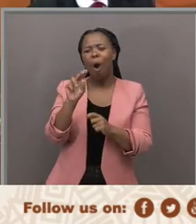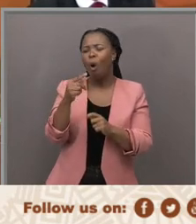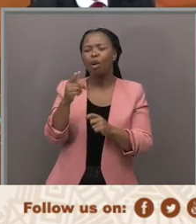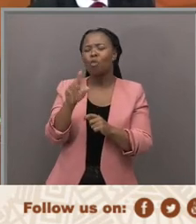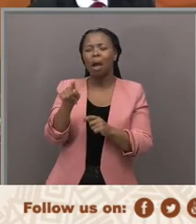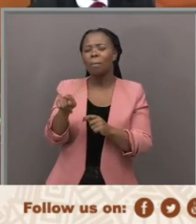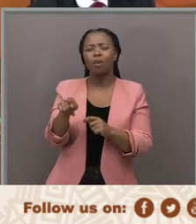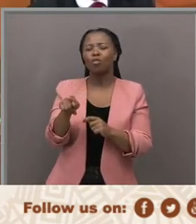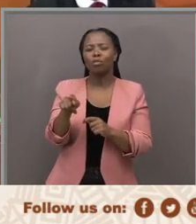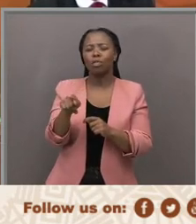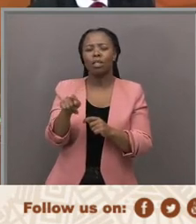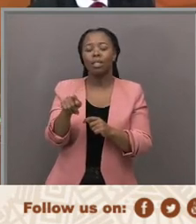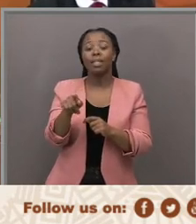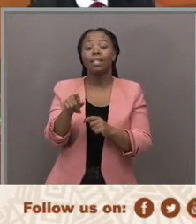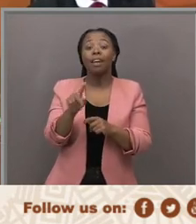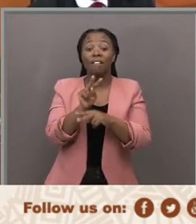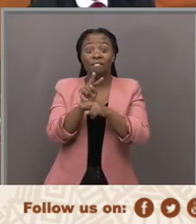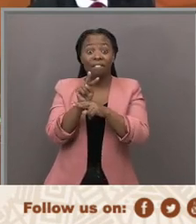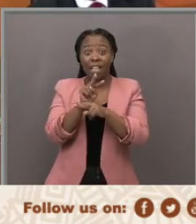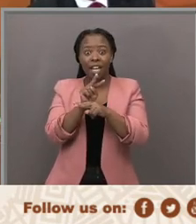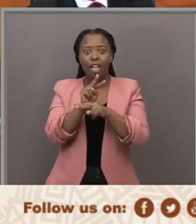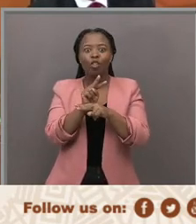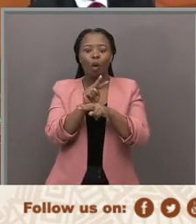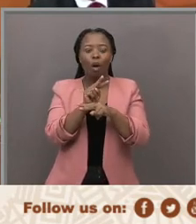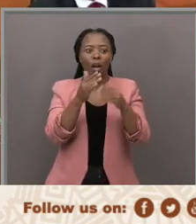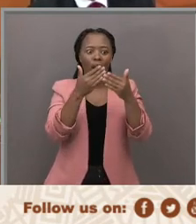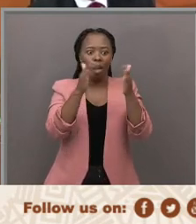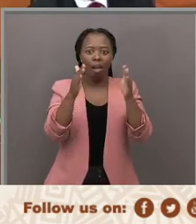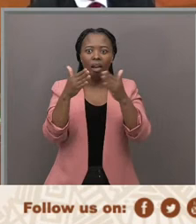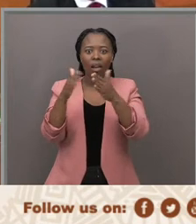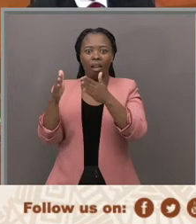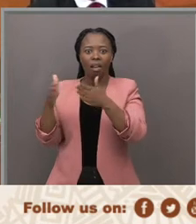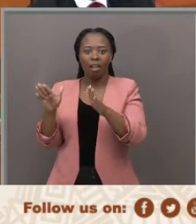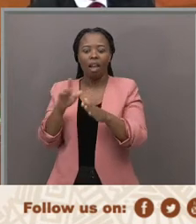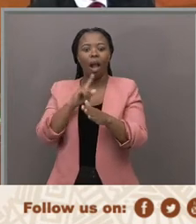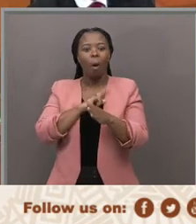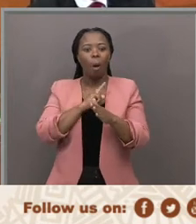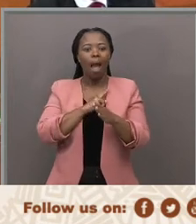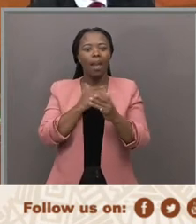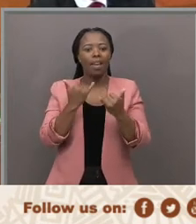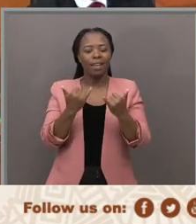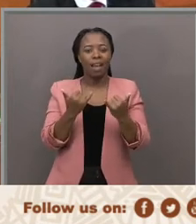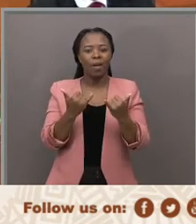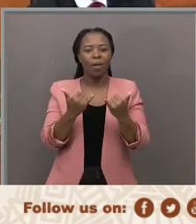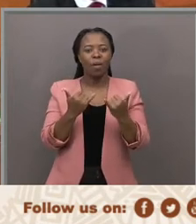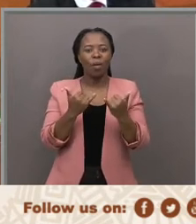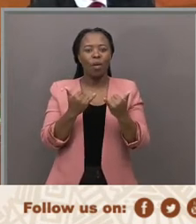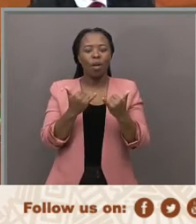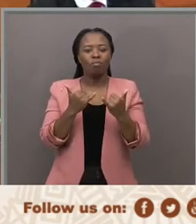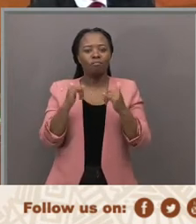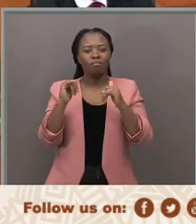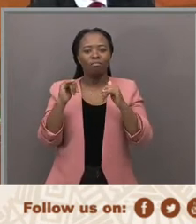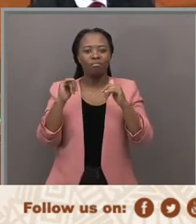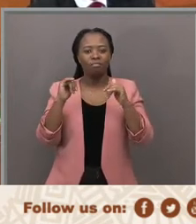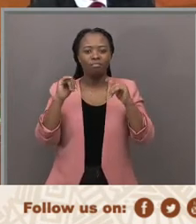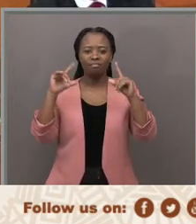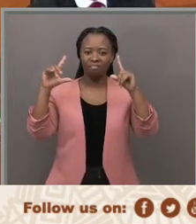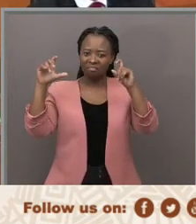Switch on your videos, as there's going to be an electronical photo shoot.